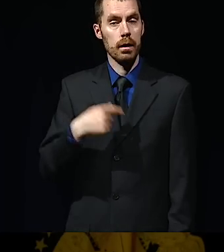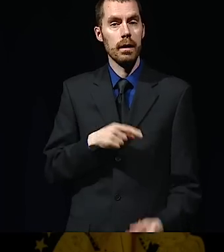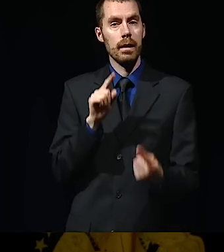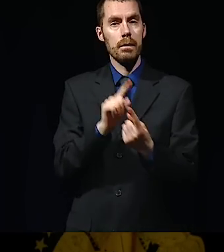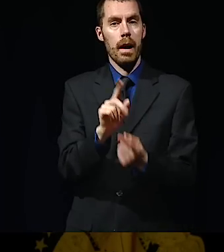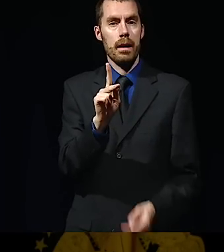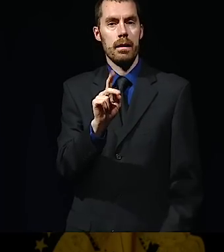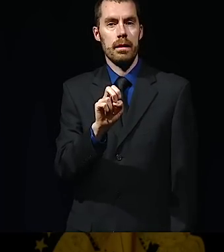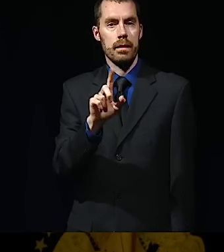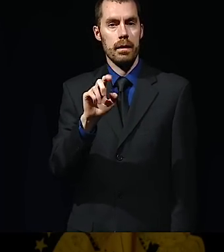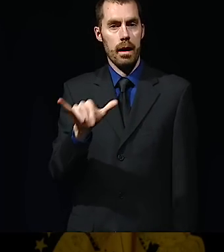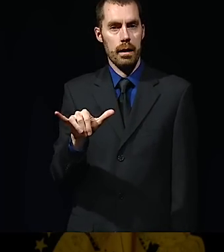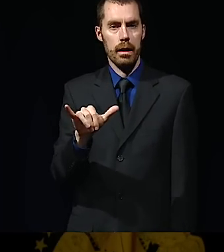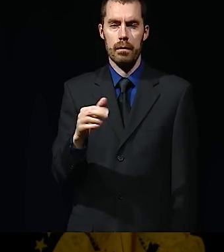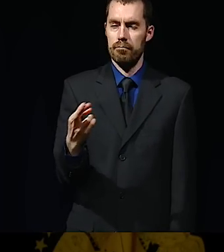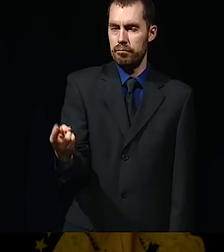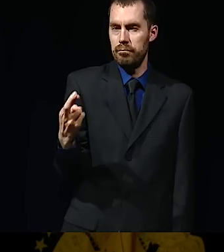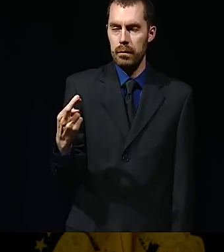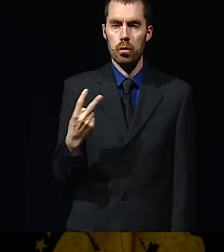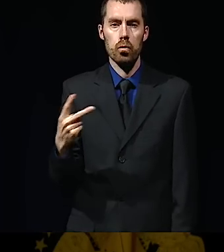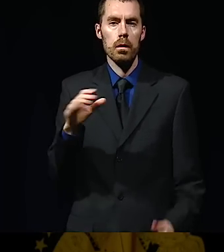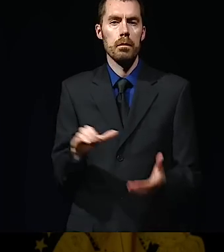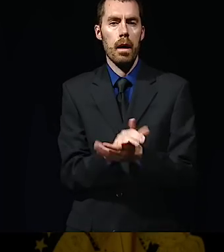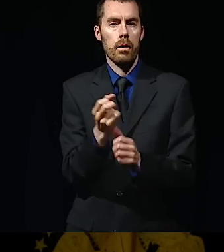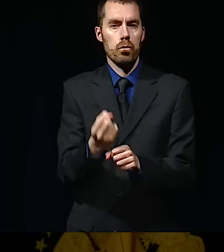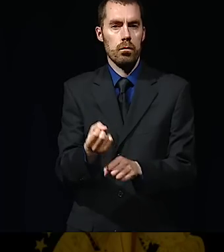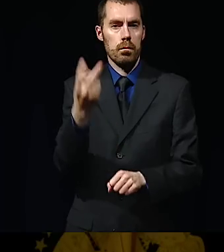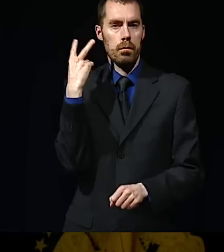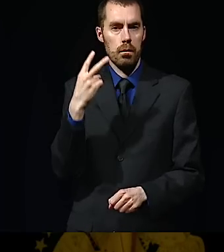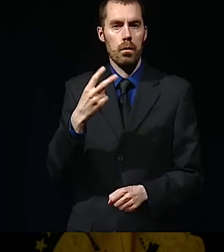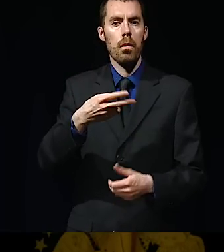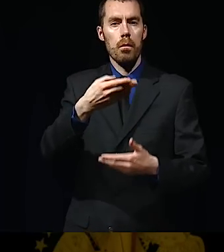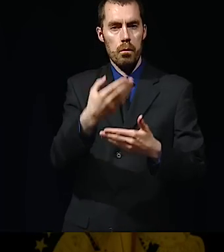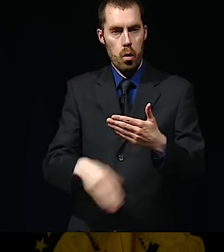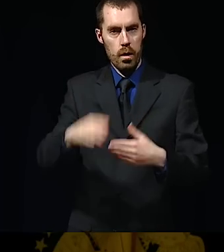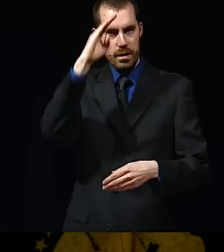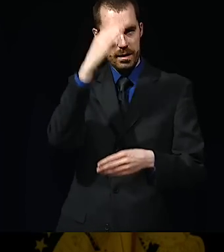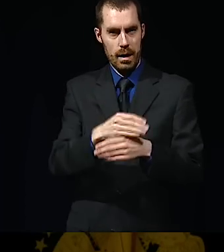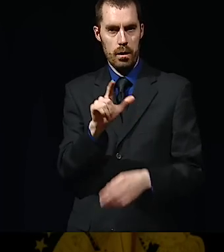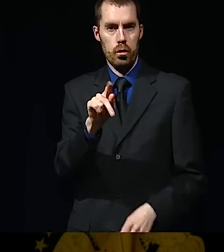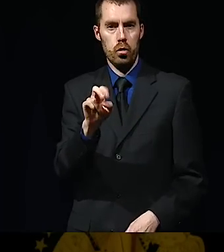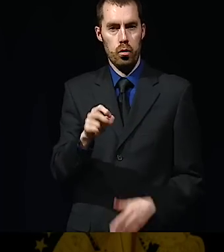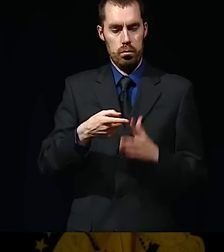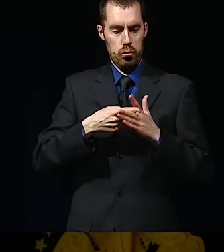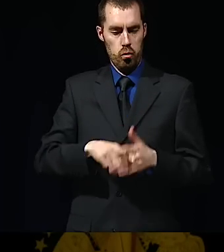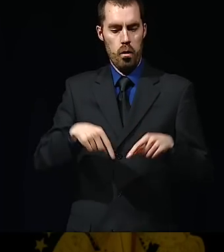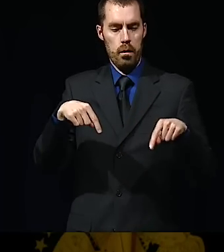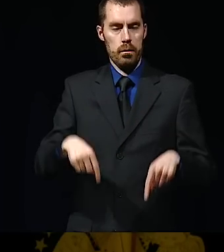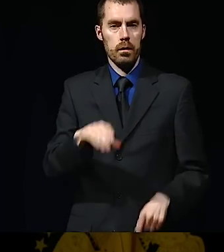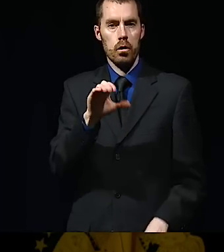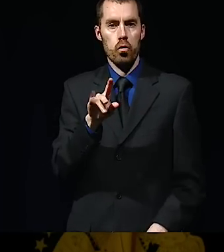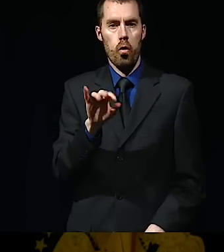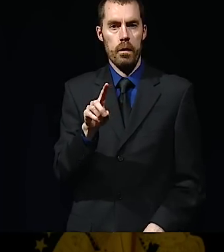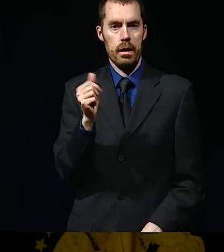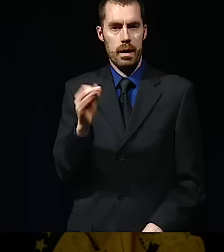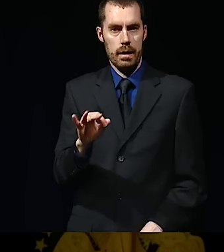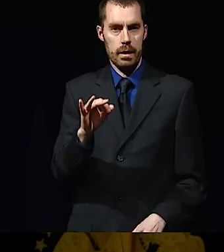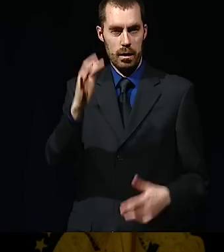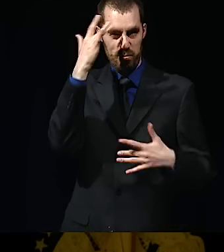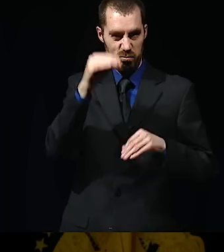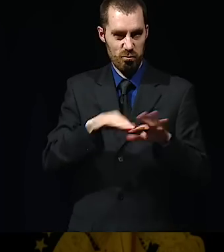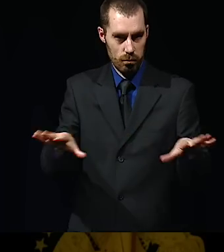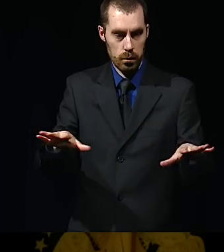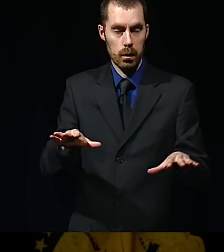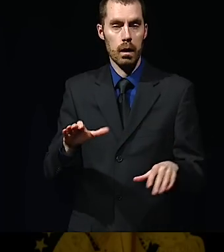amazing best friend, and married her 2 years ago, and we had our son Luke at the beginning of the COVID-19 crisis. I went back to